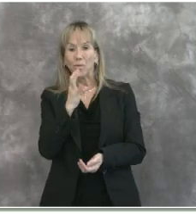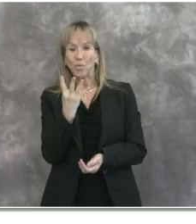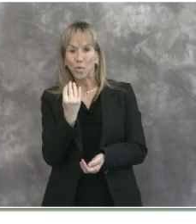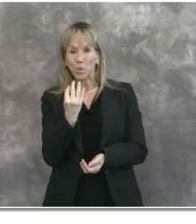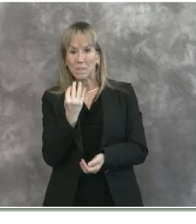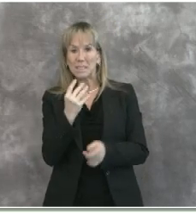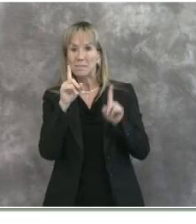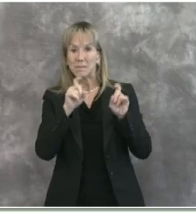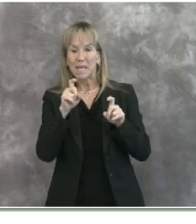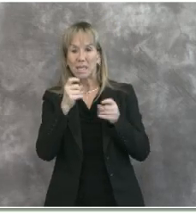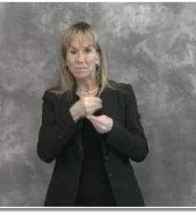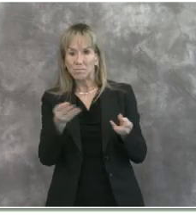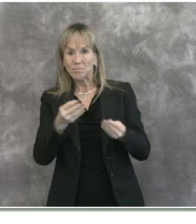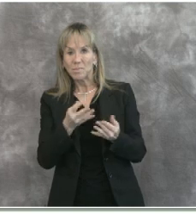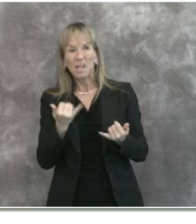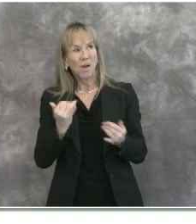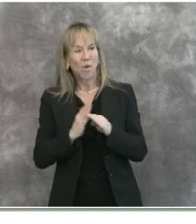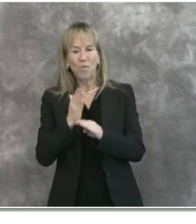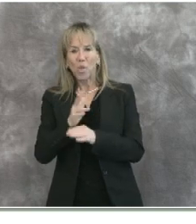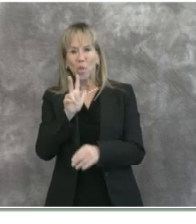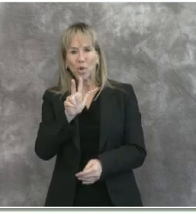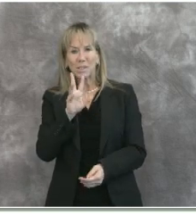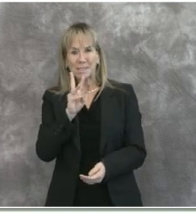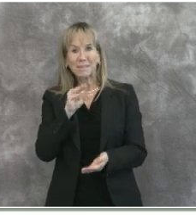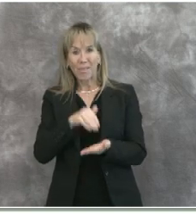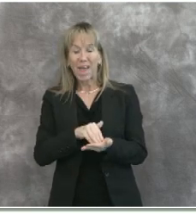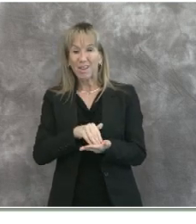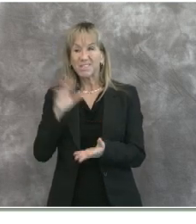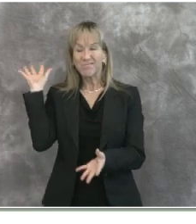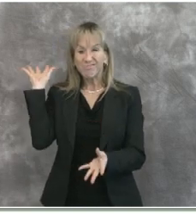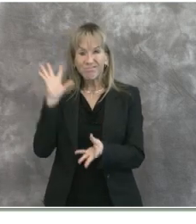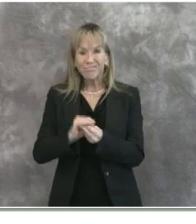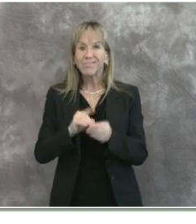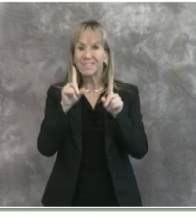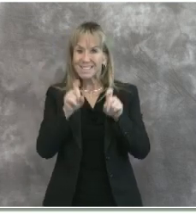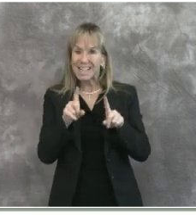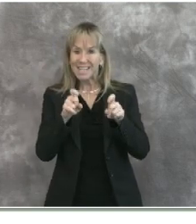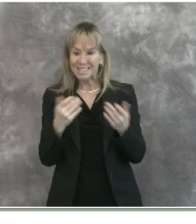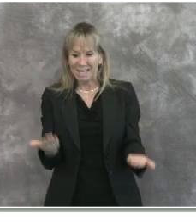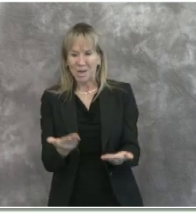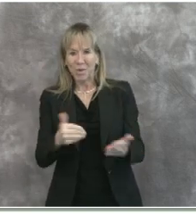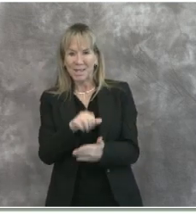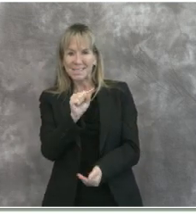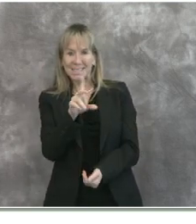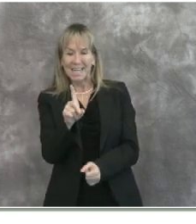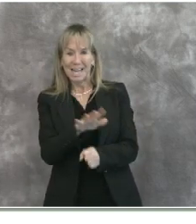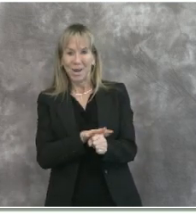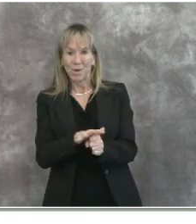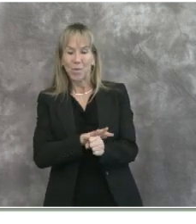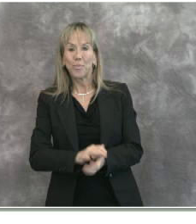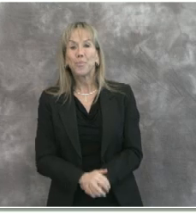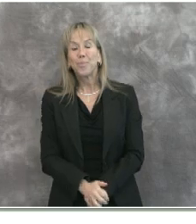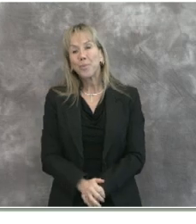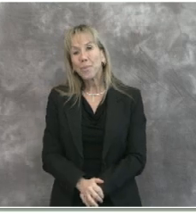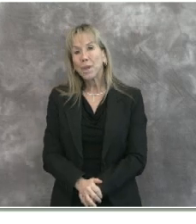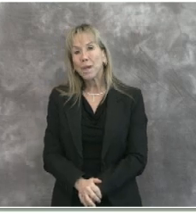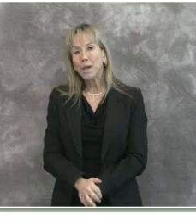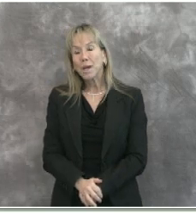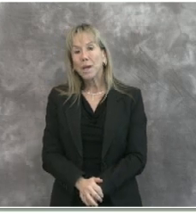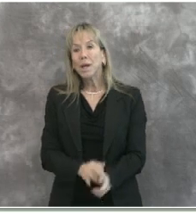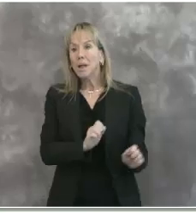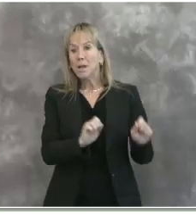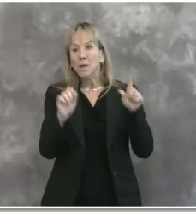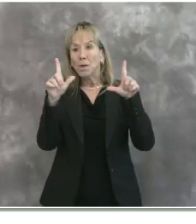tests, which takes us to over 36,000 cumulative tests that have been done throughout the San Diego County region. The next chart